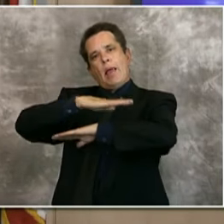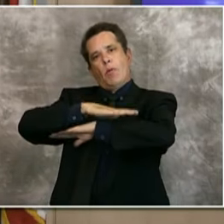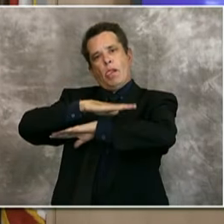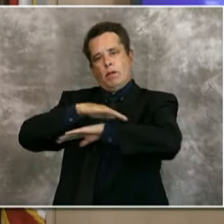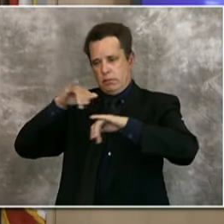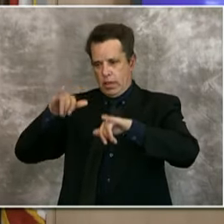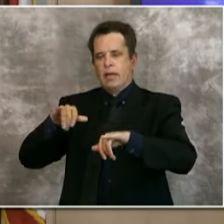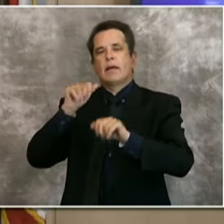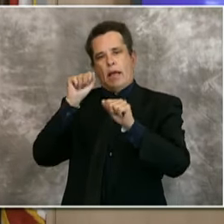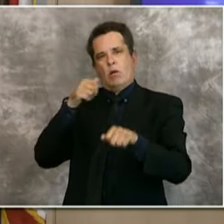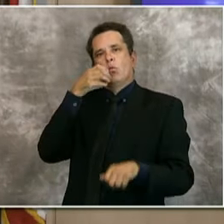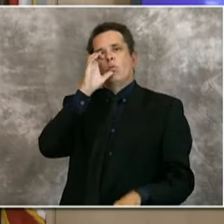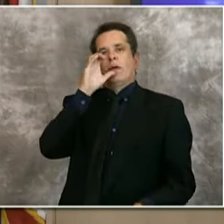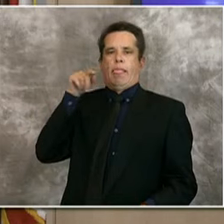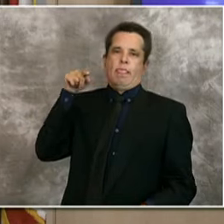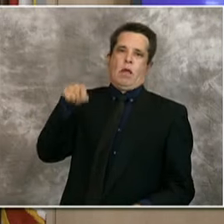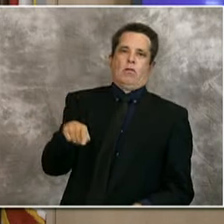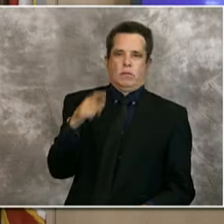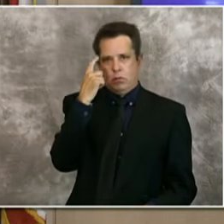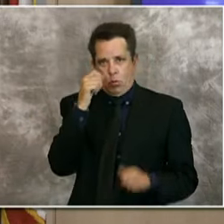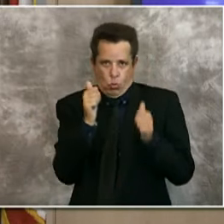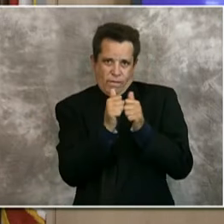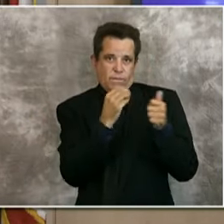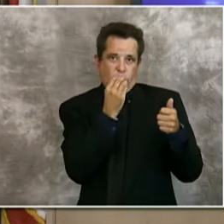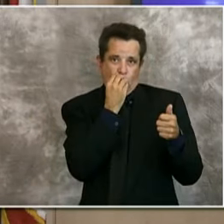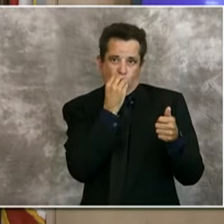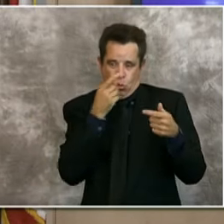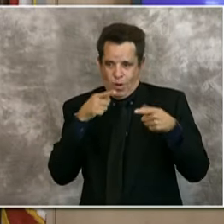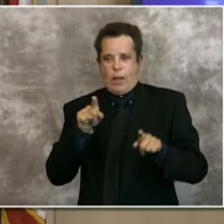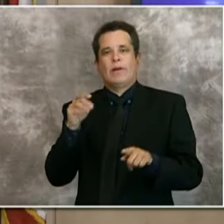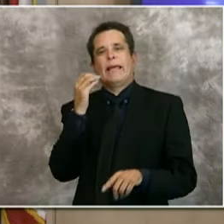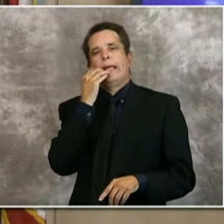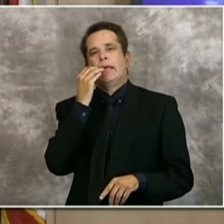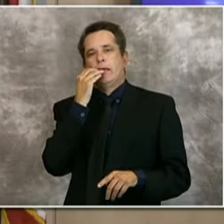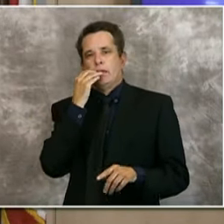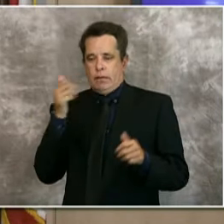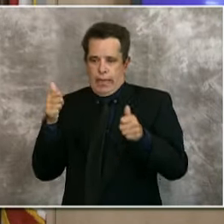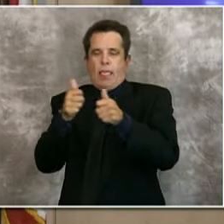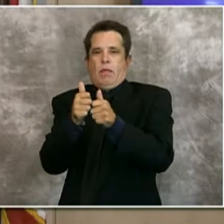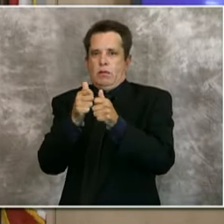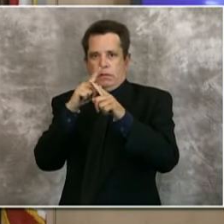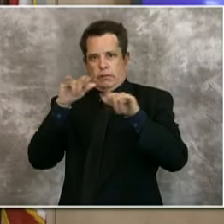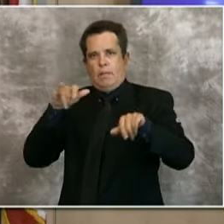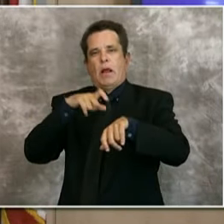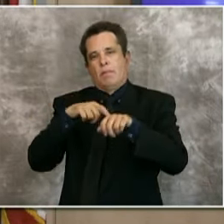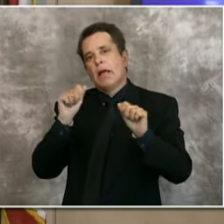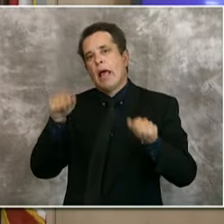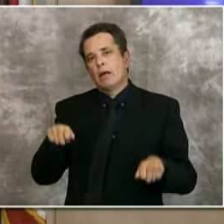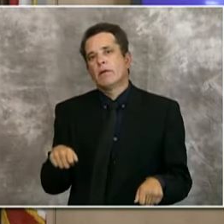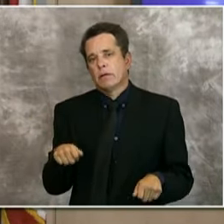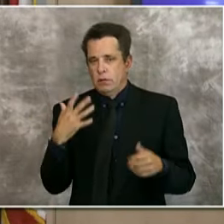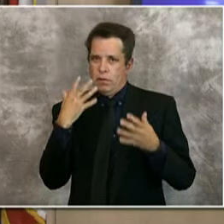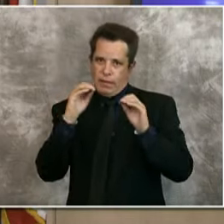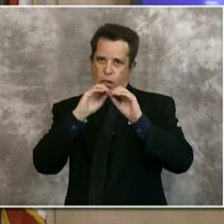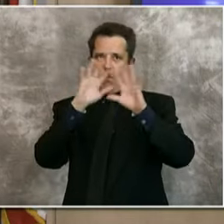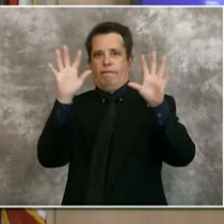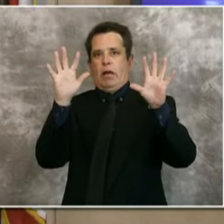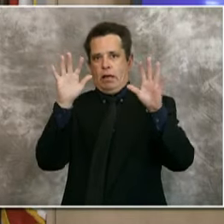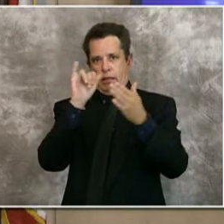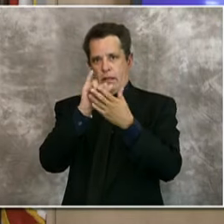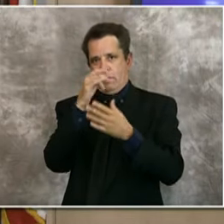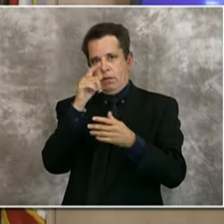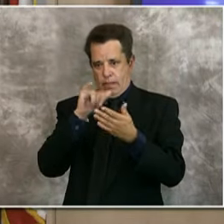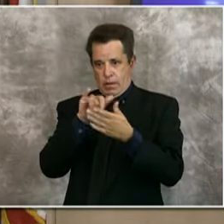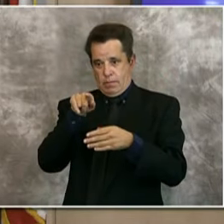alcohol also be consumed by trade patrons while they are eating. In addition, today we are clarifying